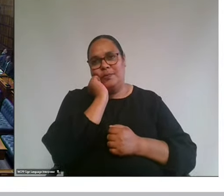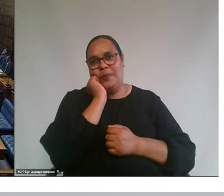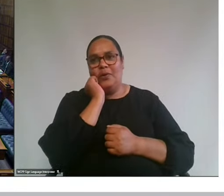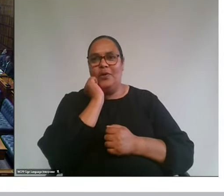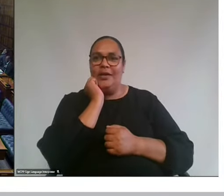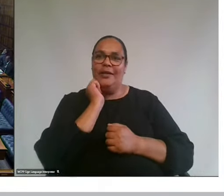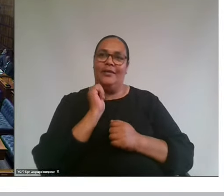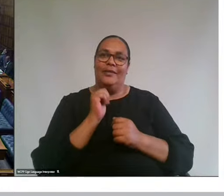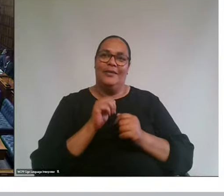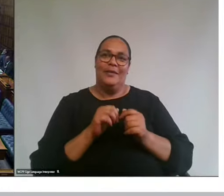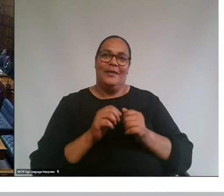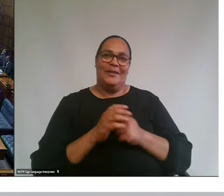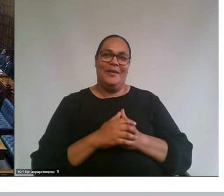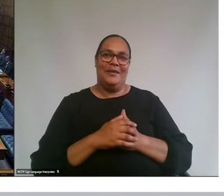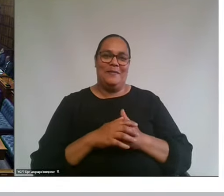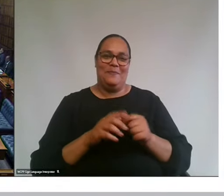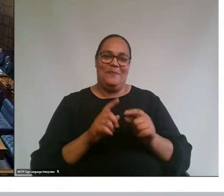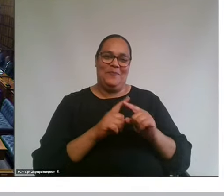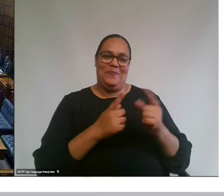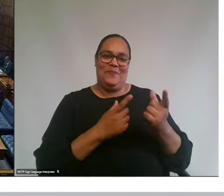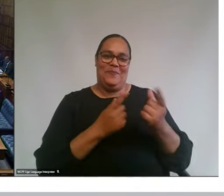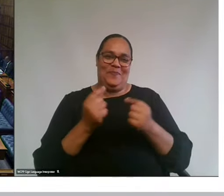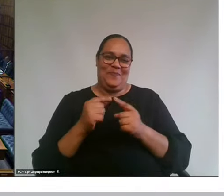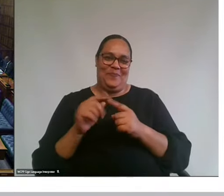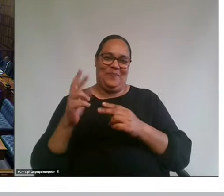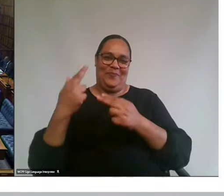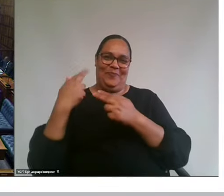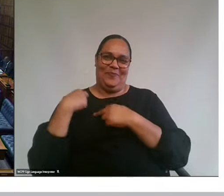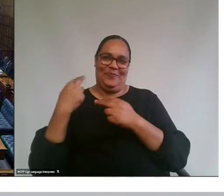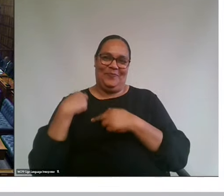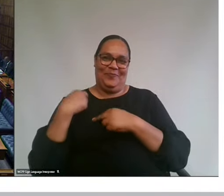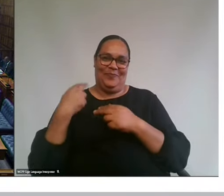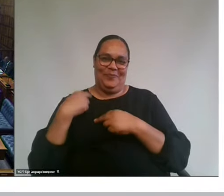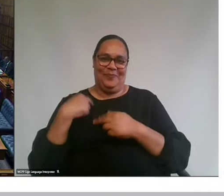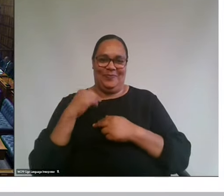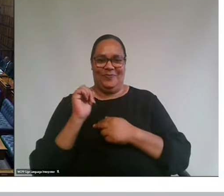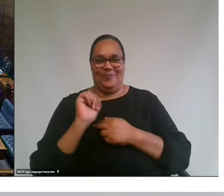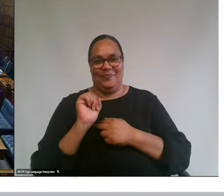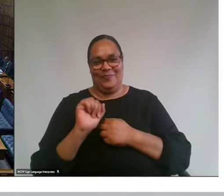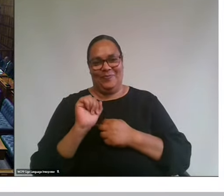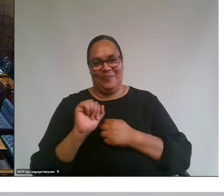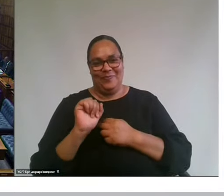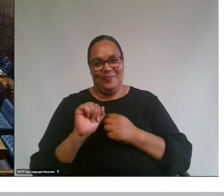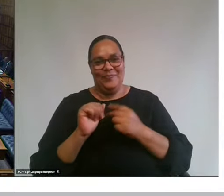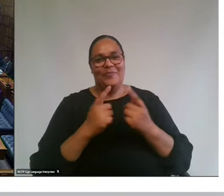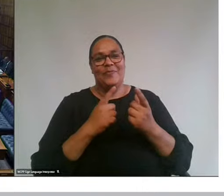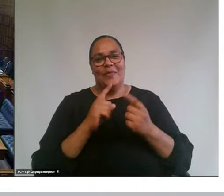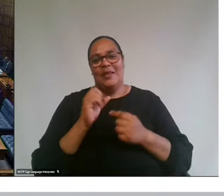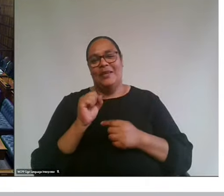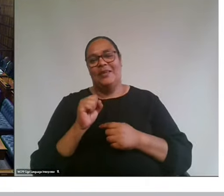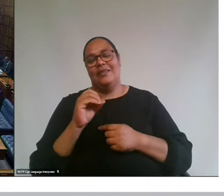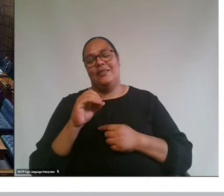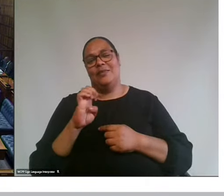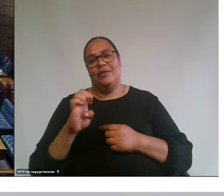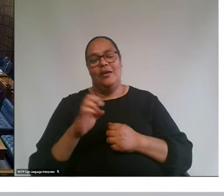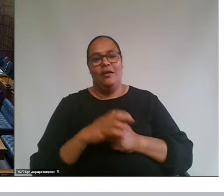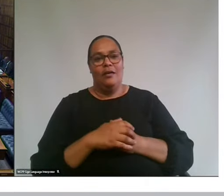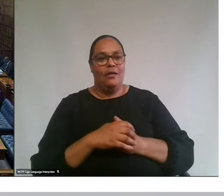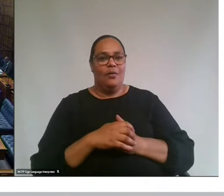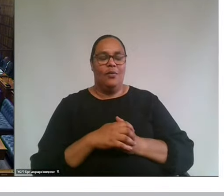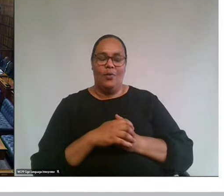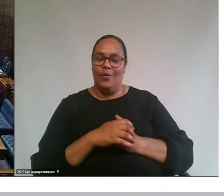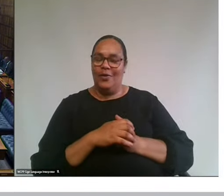the the risk and the responsibility um of this s soe uh we